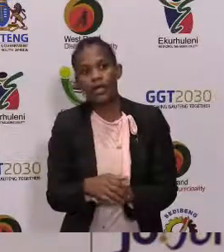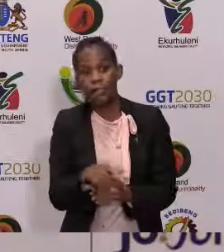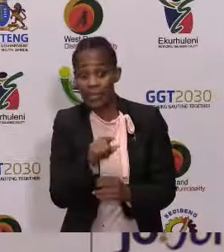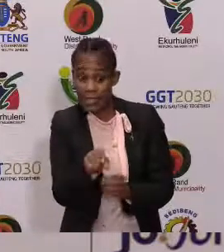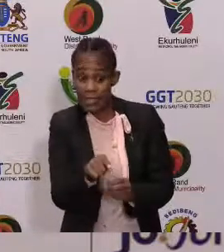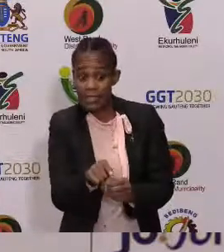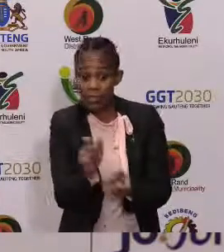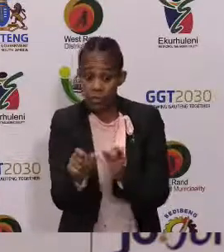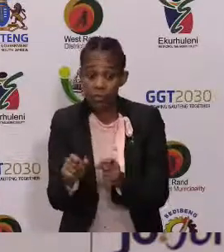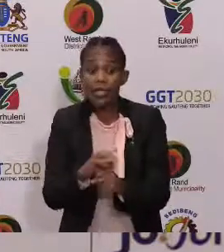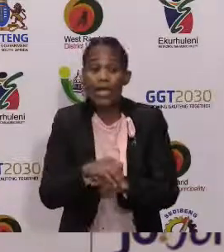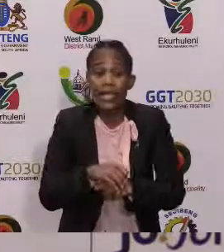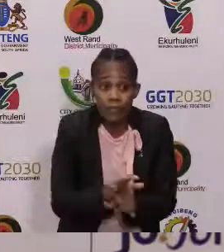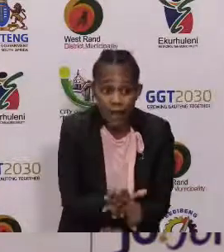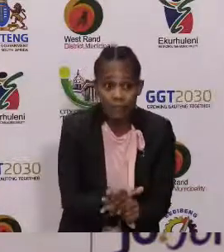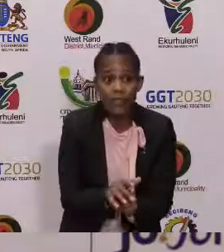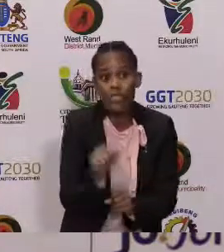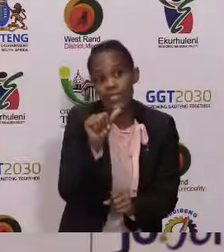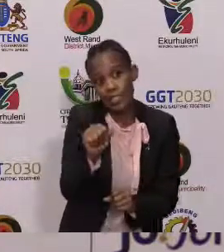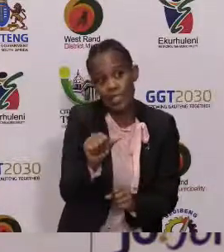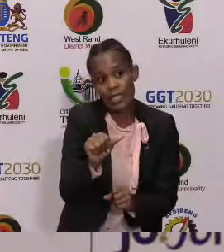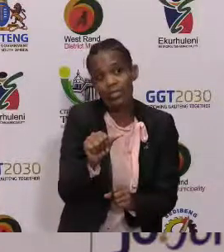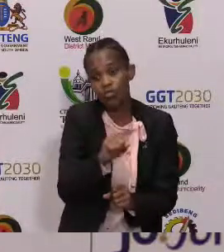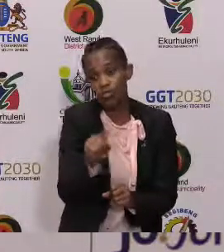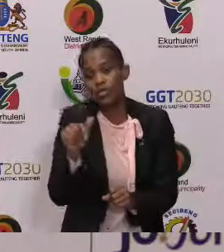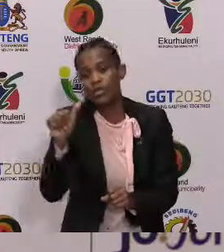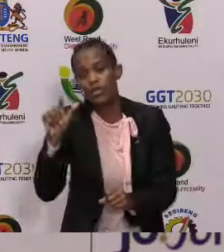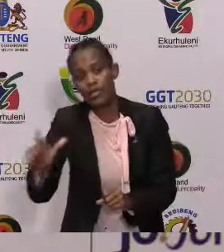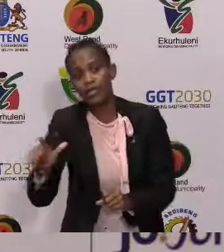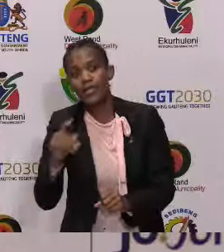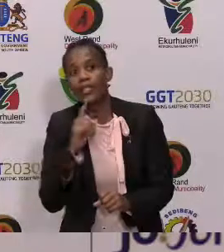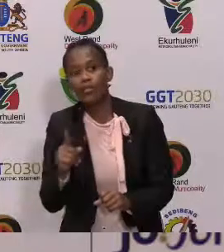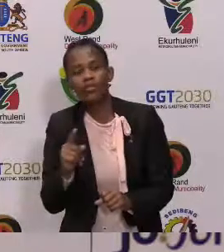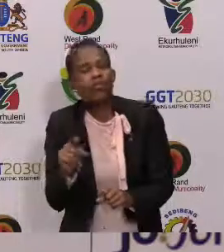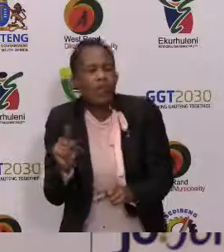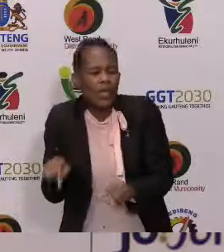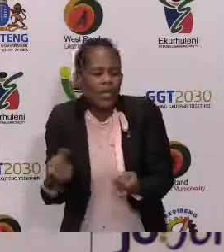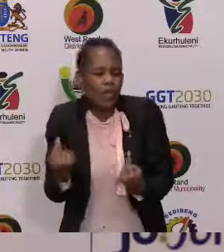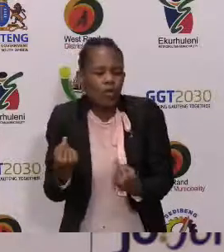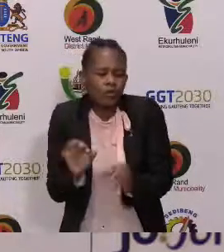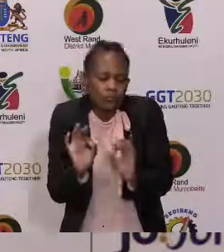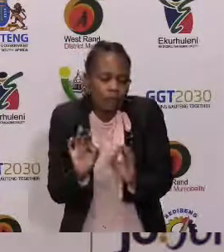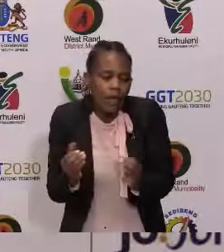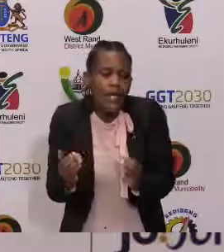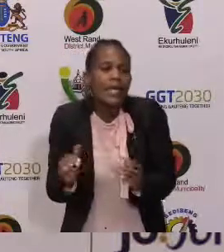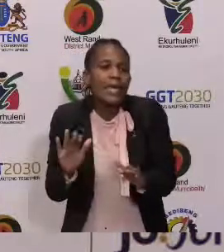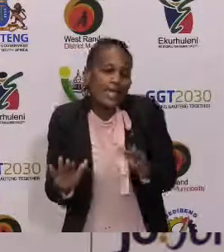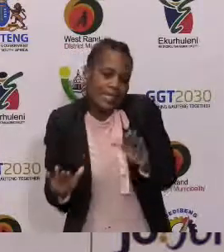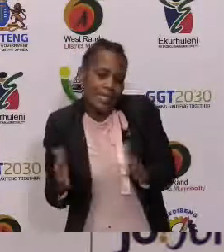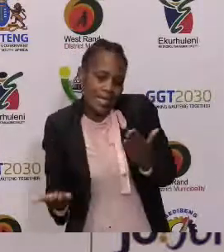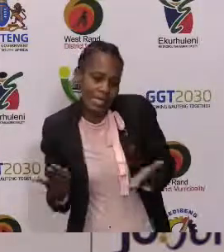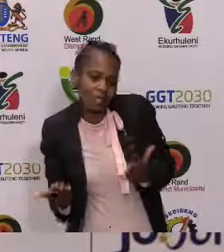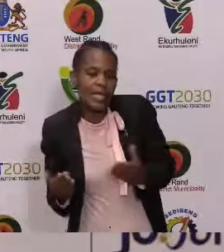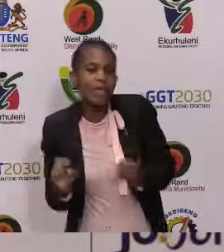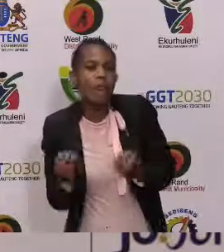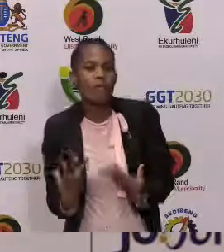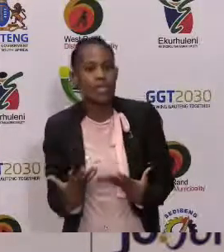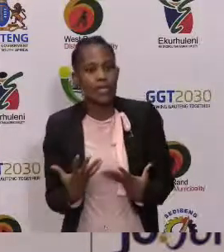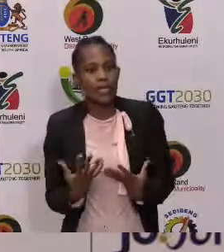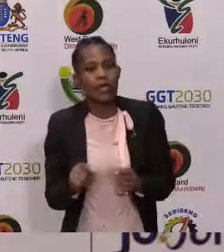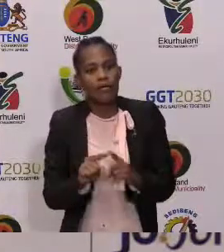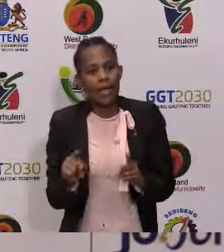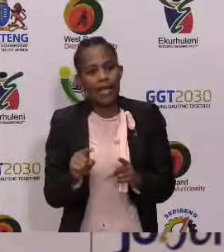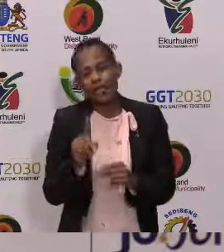with the virus, that risk is about 7 per 1,000. So this infection mortality rate is important. But with the infection mortality rate, unlike